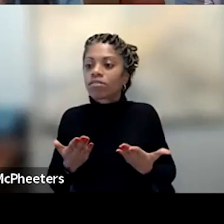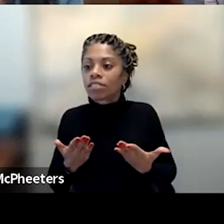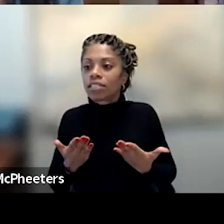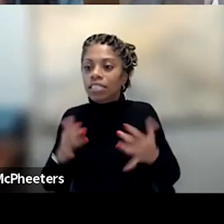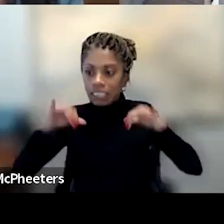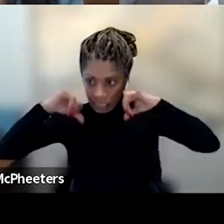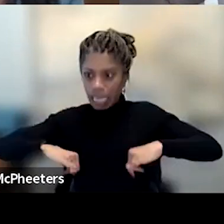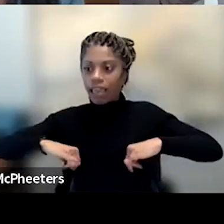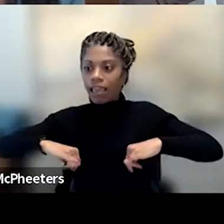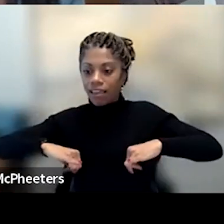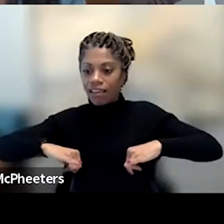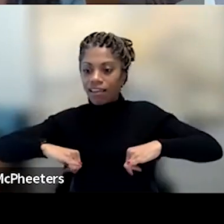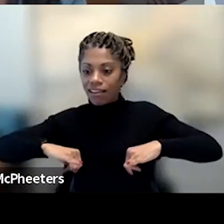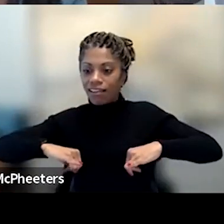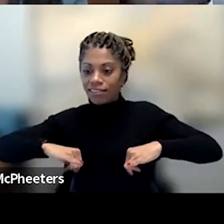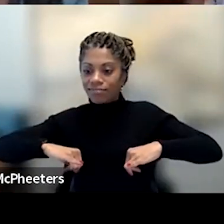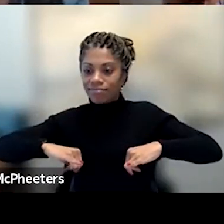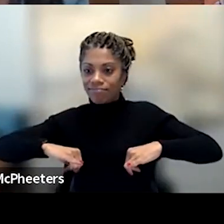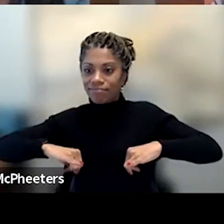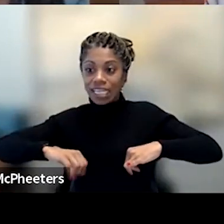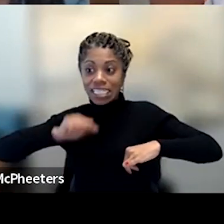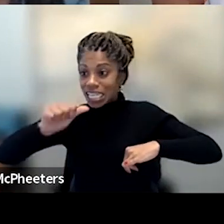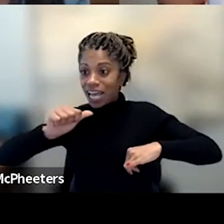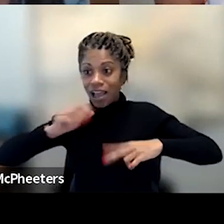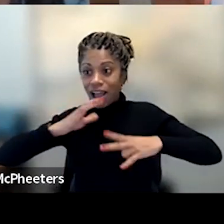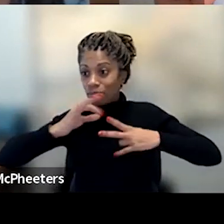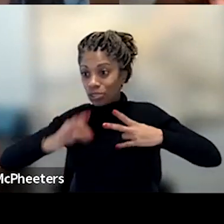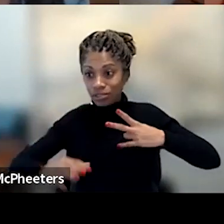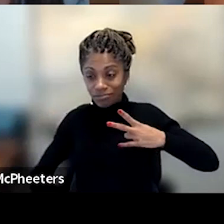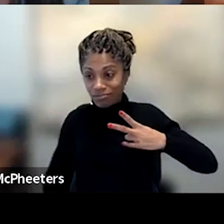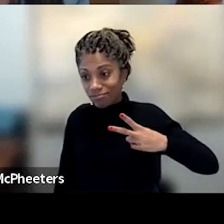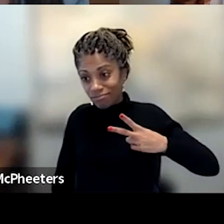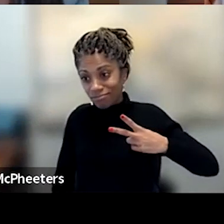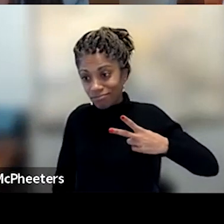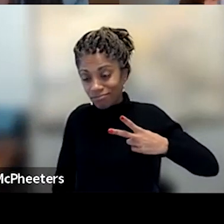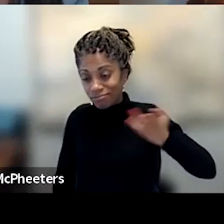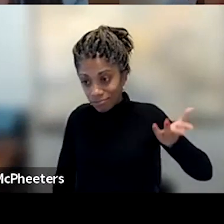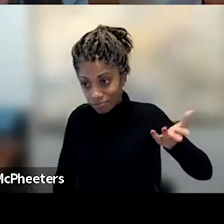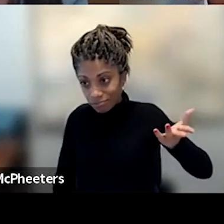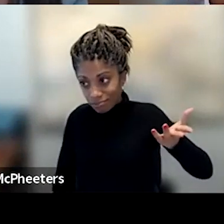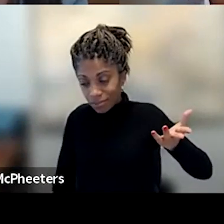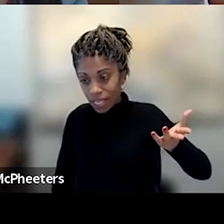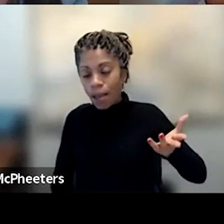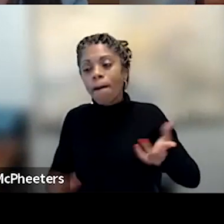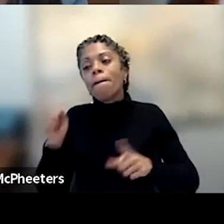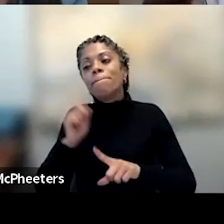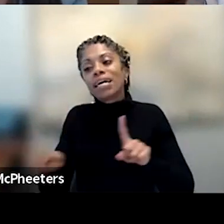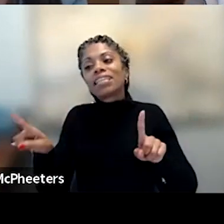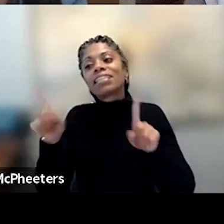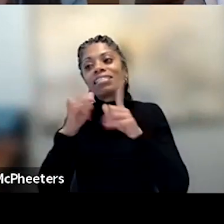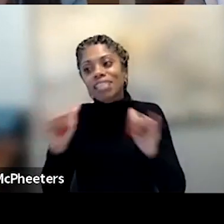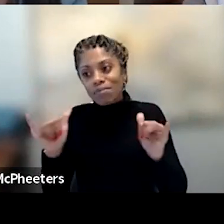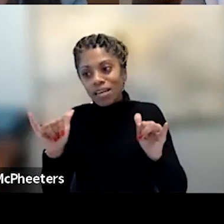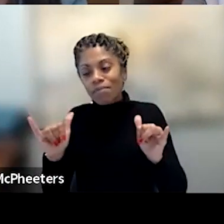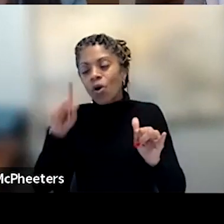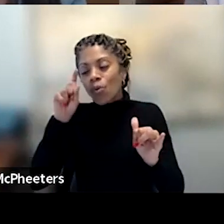on the website that says DEI, ... It is. But because we know that, we do have to exercise grace, and we have to